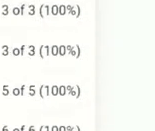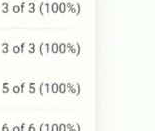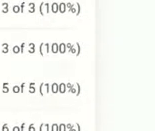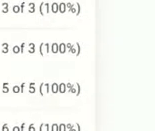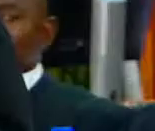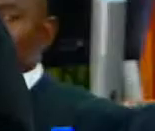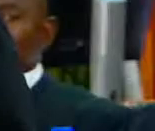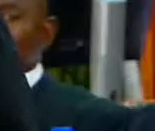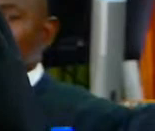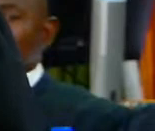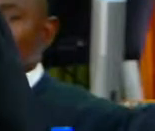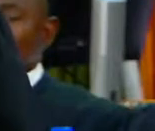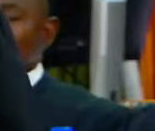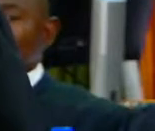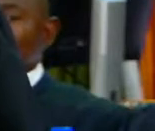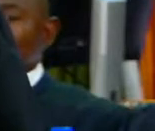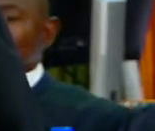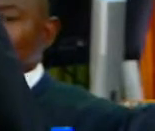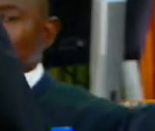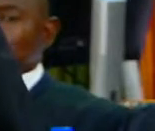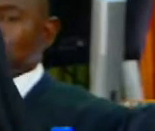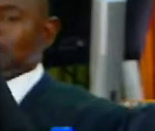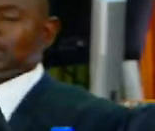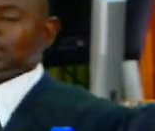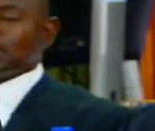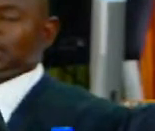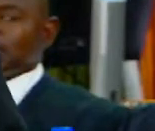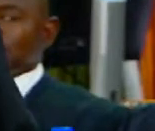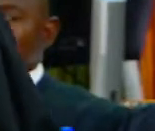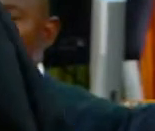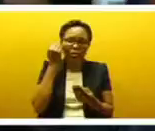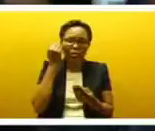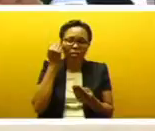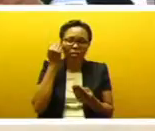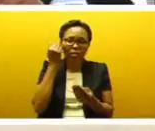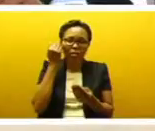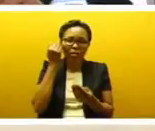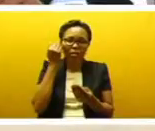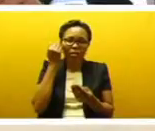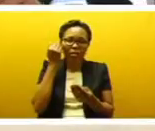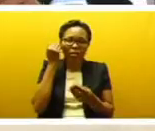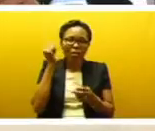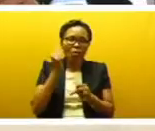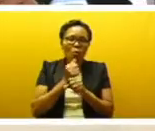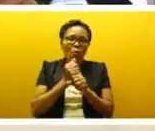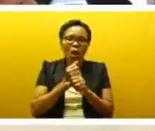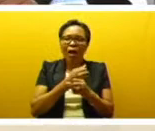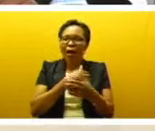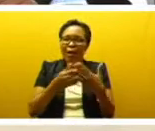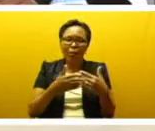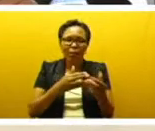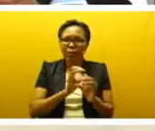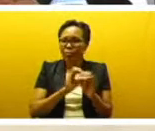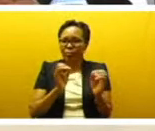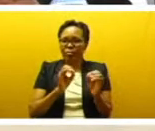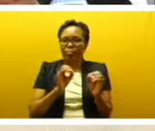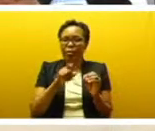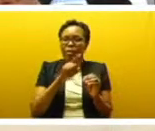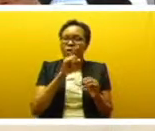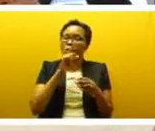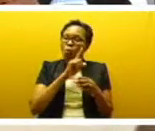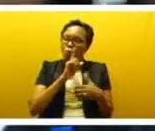We did not give this court a fiction. what we gave the court